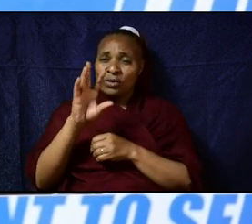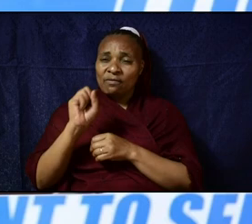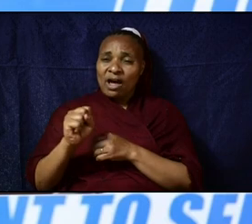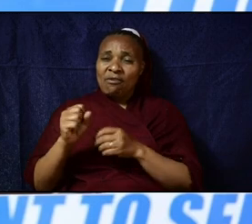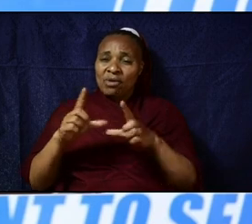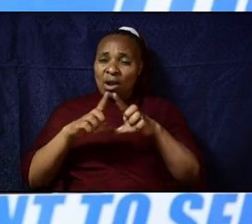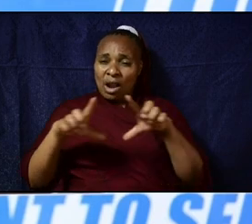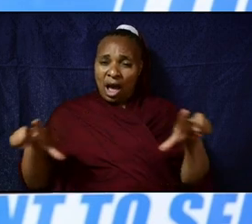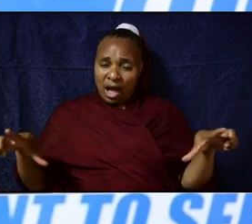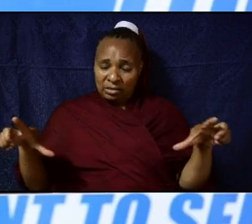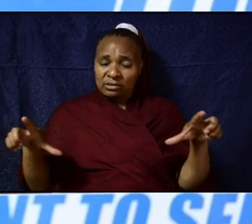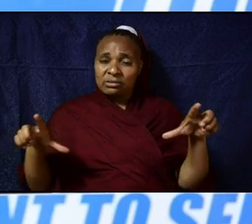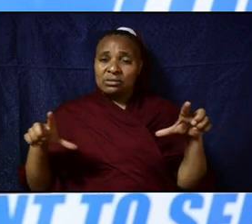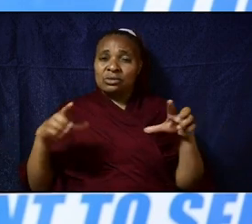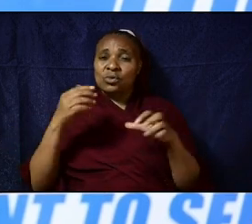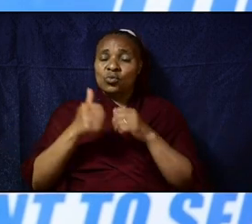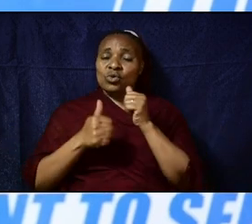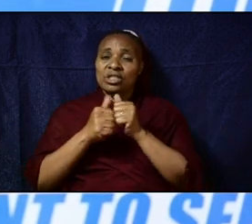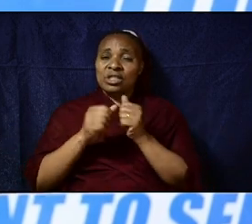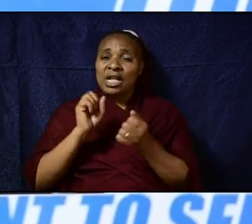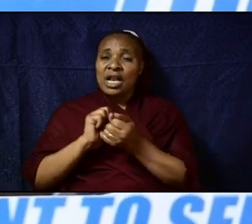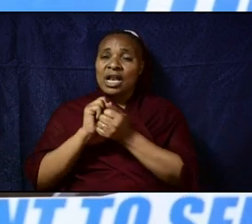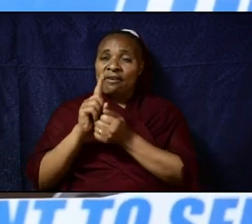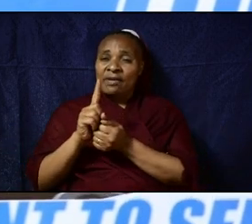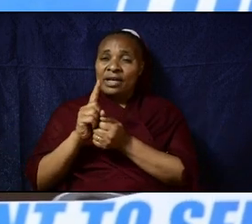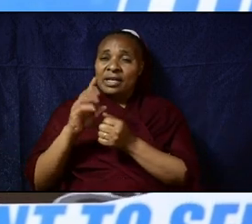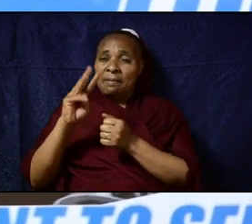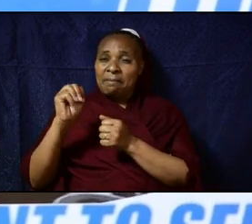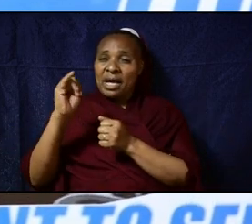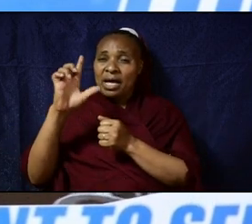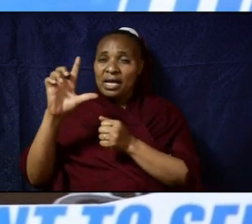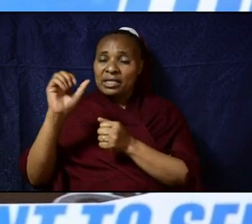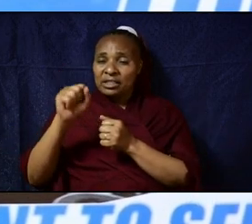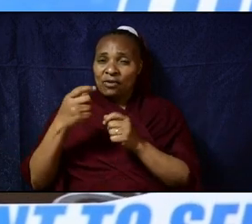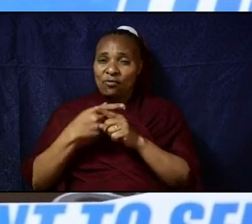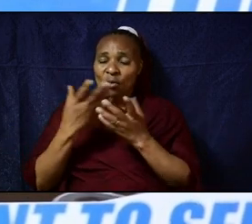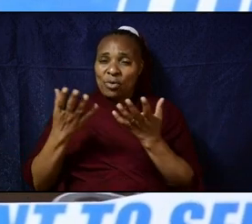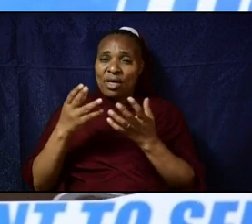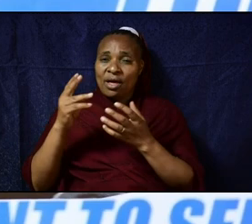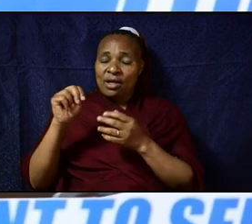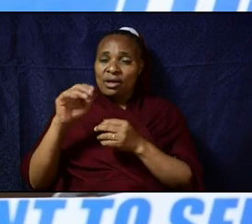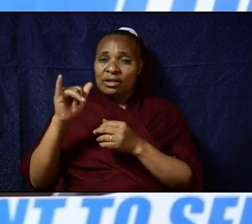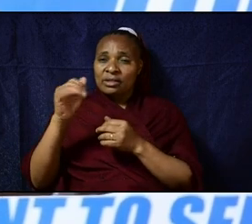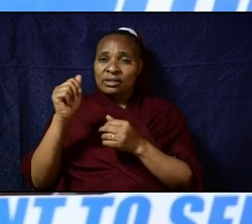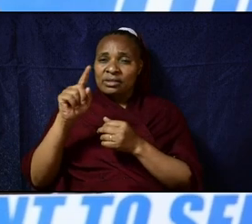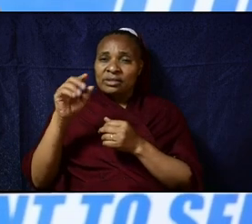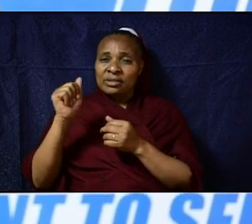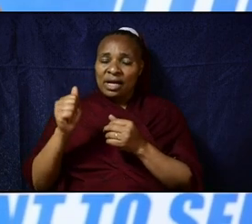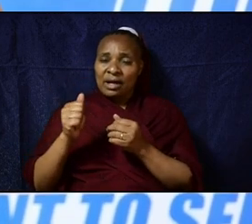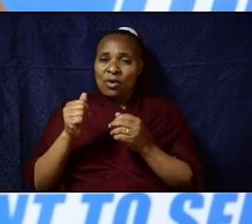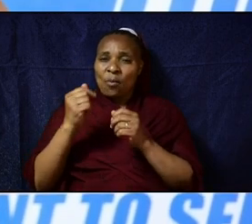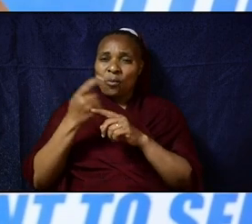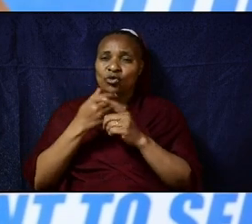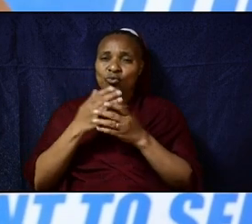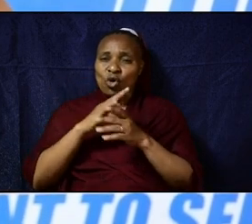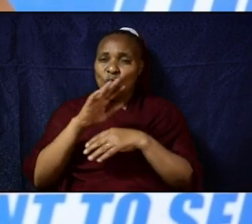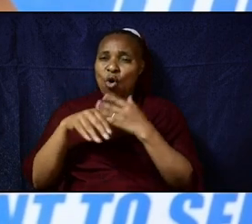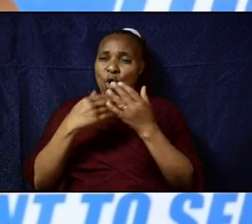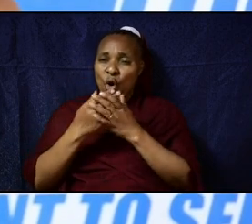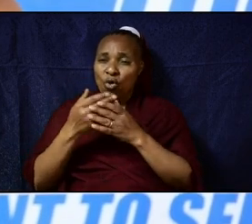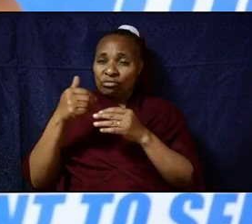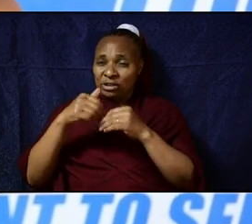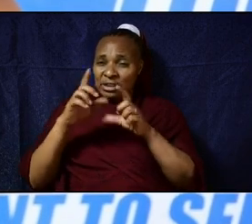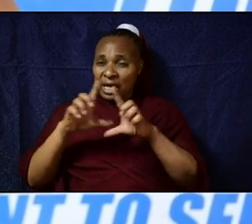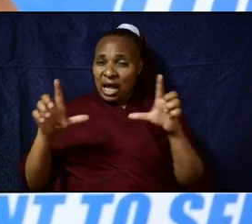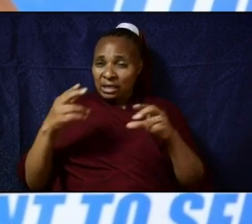125-acre plot, which was like 11 miles north of the town of Nyanza, on a low ridge known as the Hill of Skulls, which